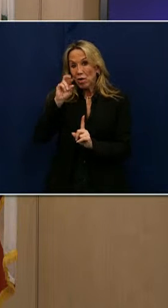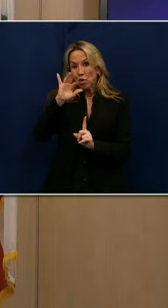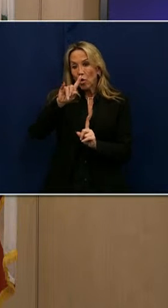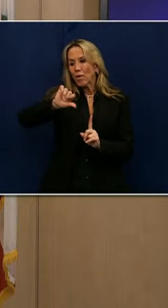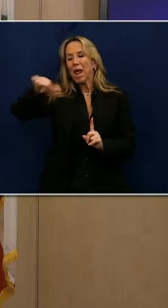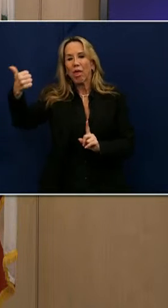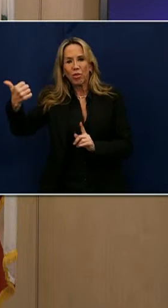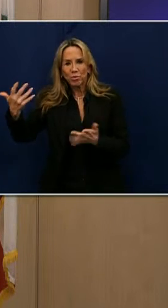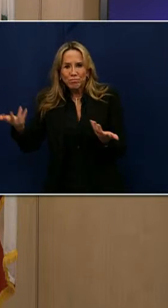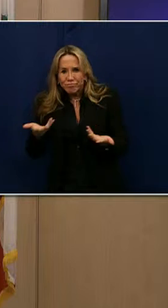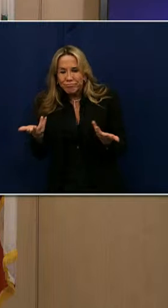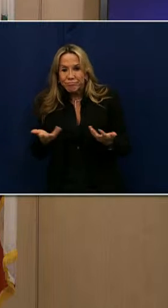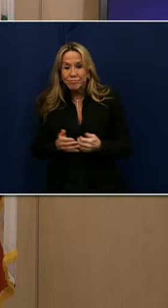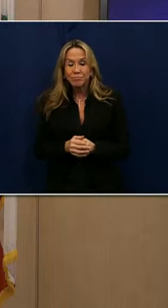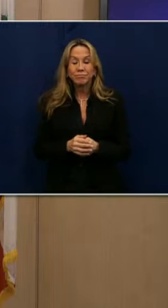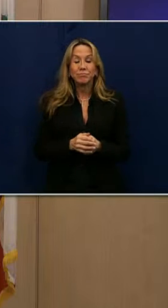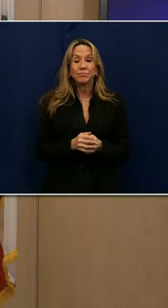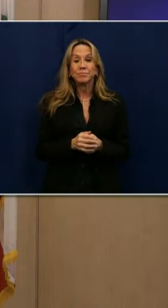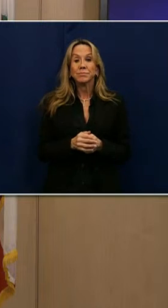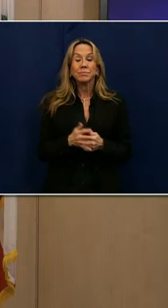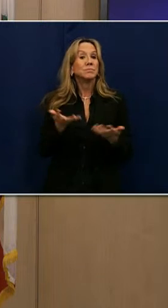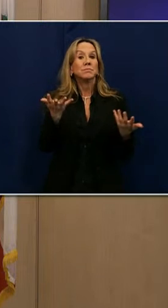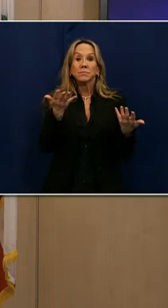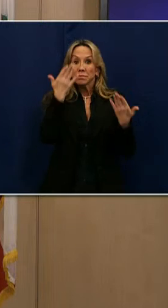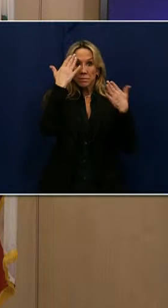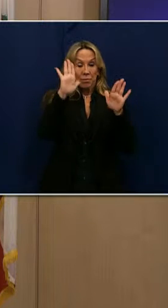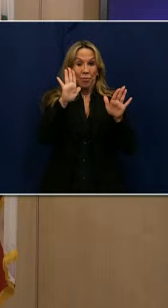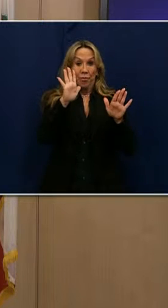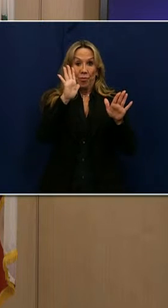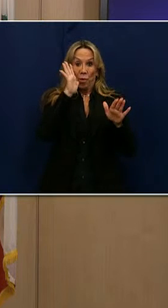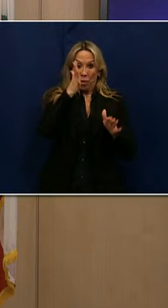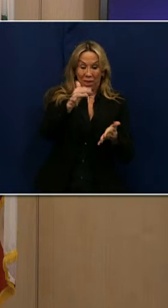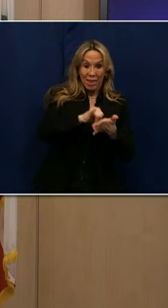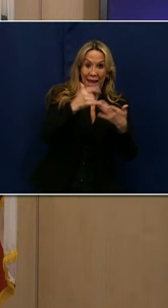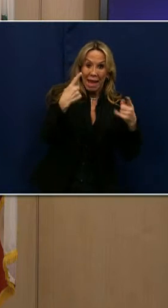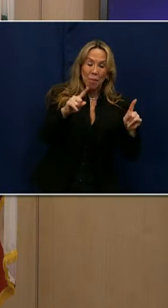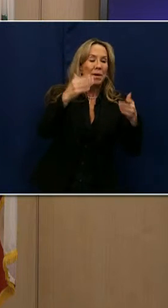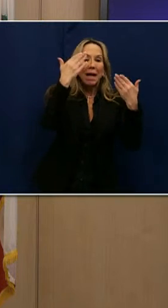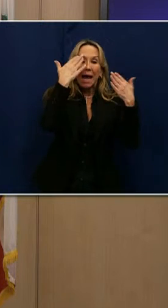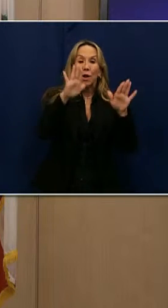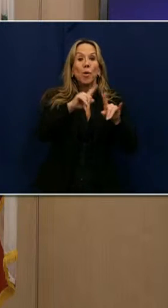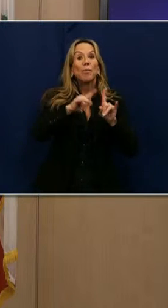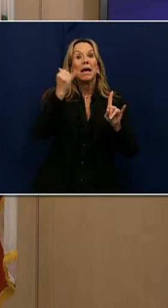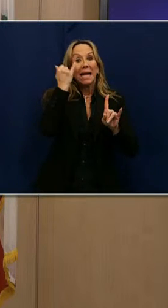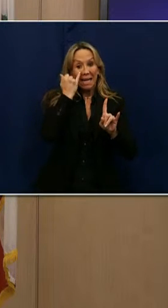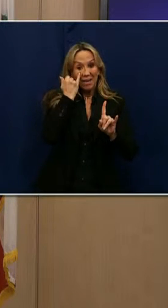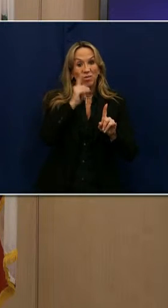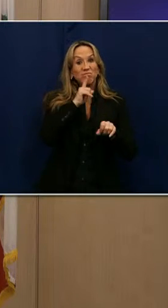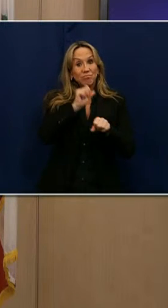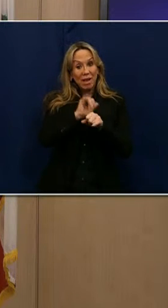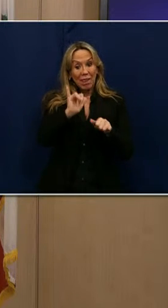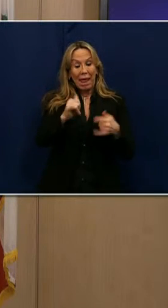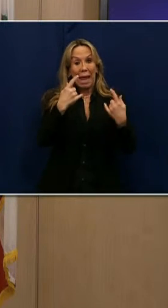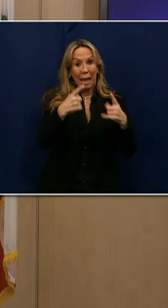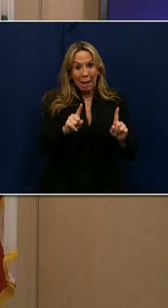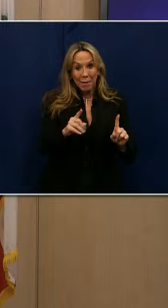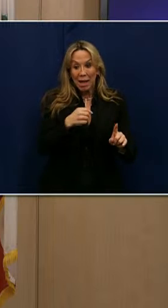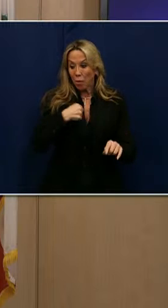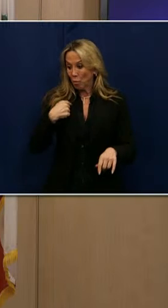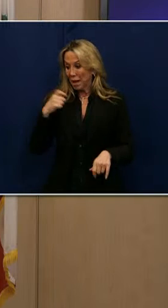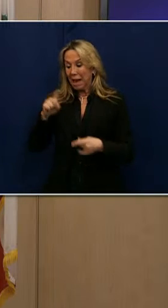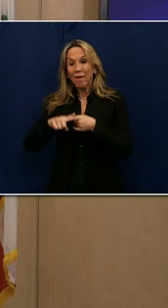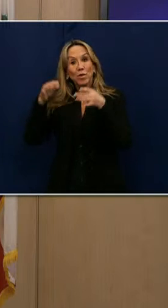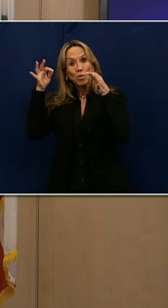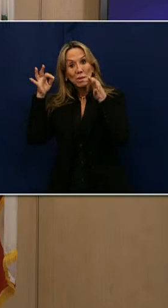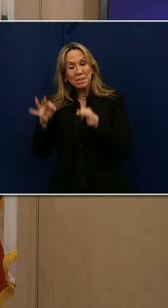Paul, I don't know when that will happen, but if it does, and if there is a need to make that determination, the county health department